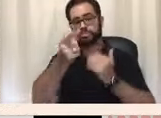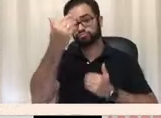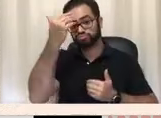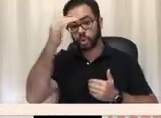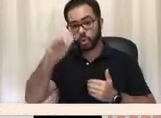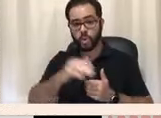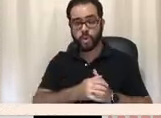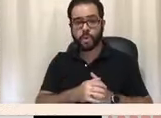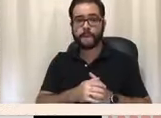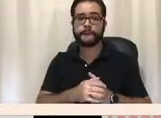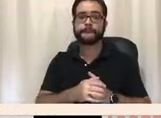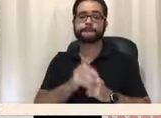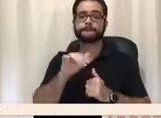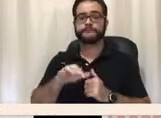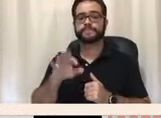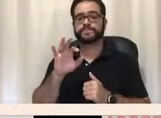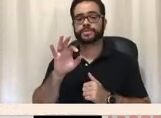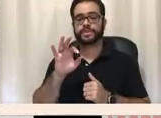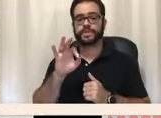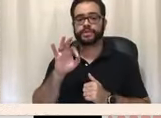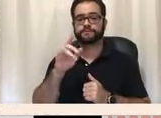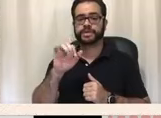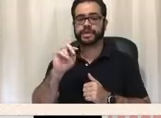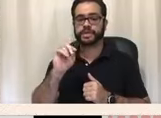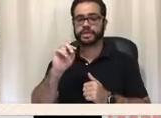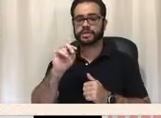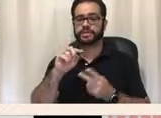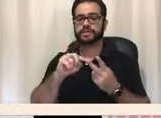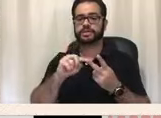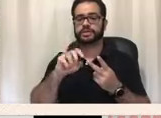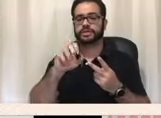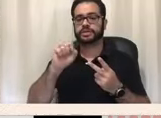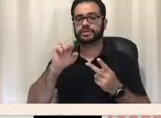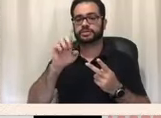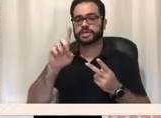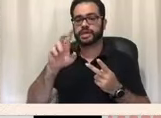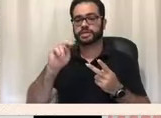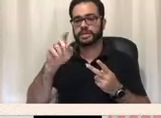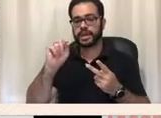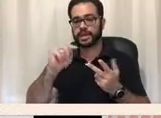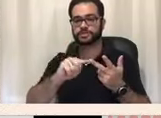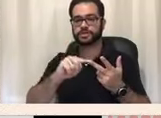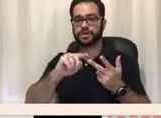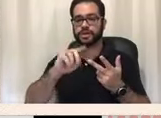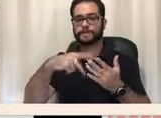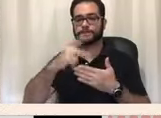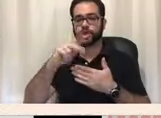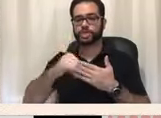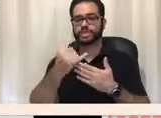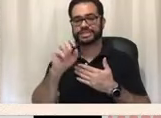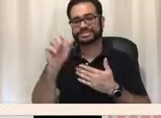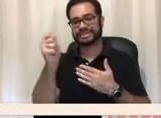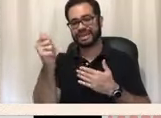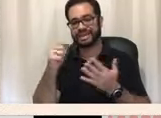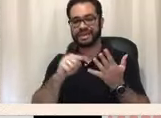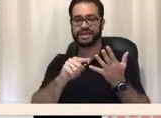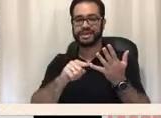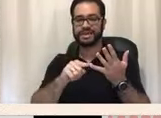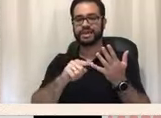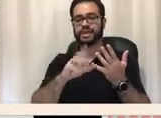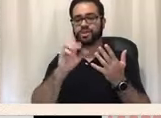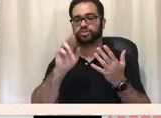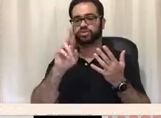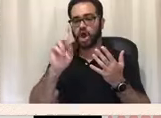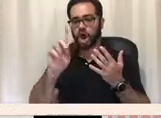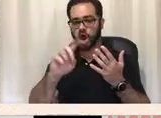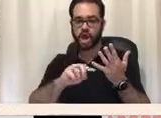That's FIN, SEDNet, Project 10, CARD, and the Family Cafe, Arts for All Florida. So those are just